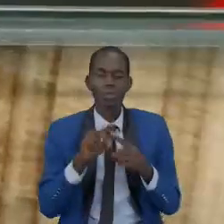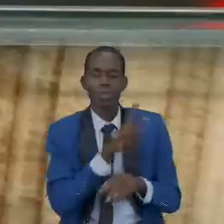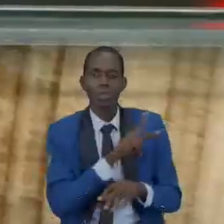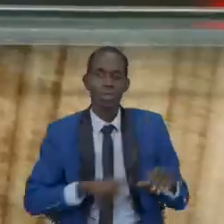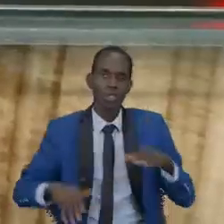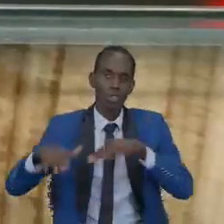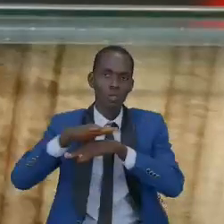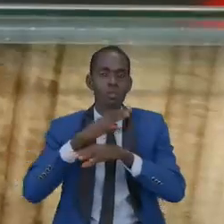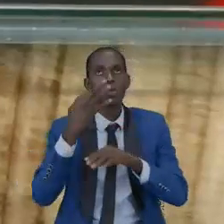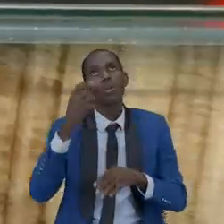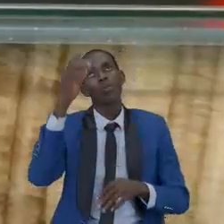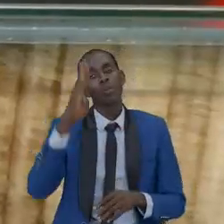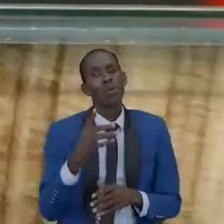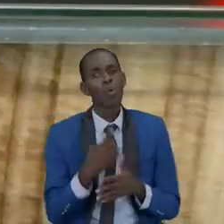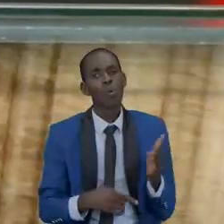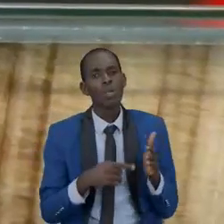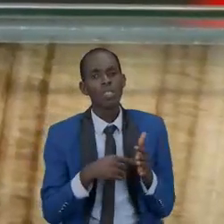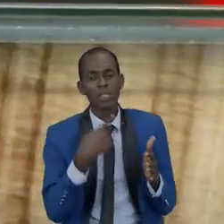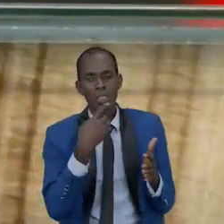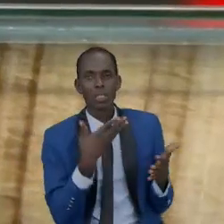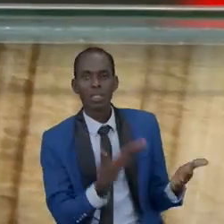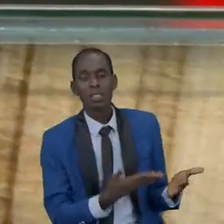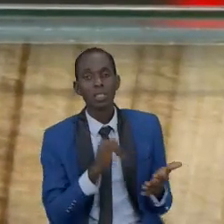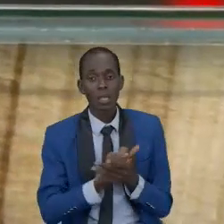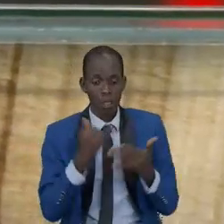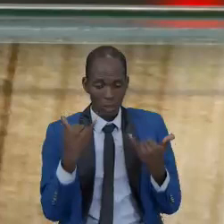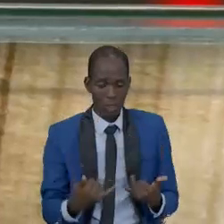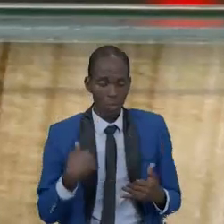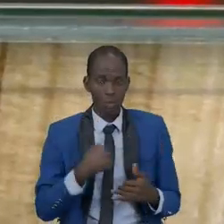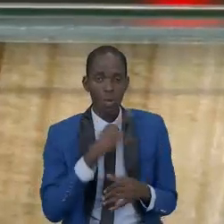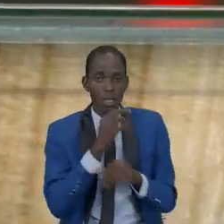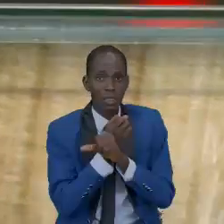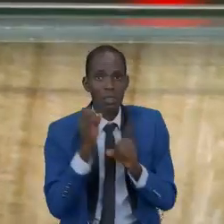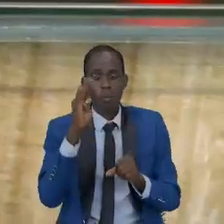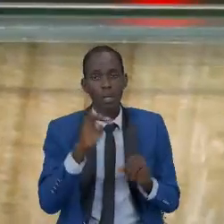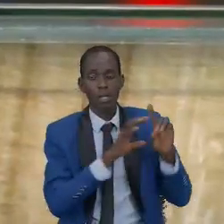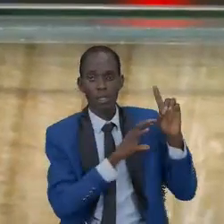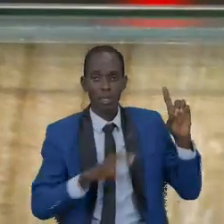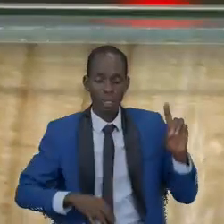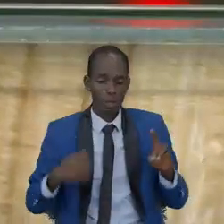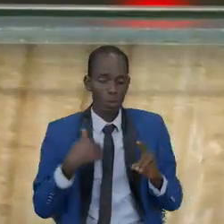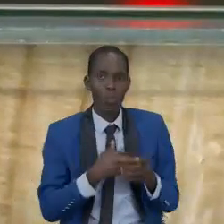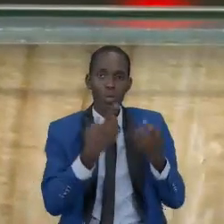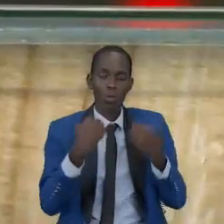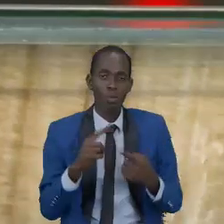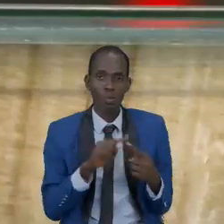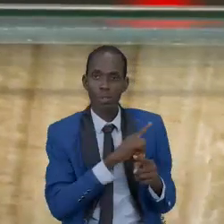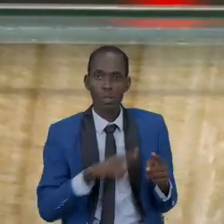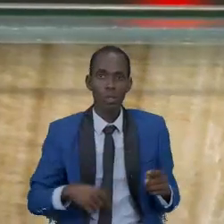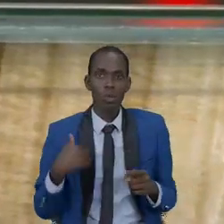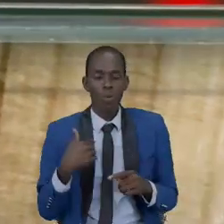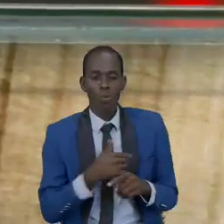he's saying is, now we're justified by Christ, and we come to the law, we jettison,